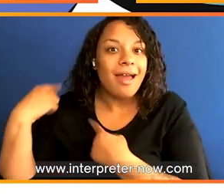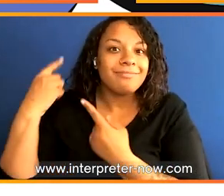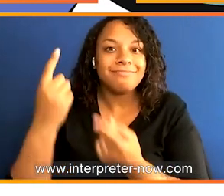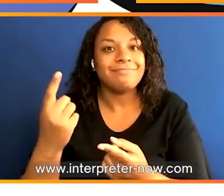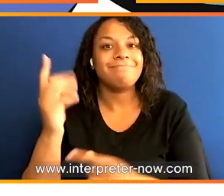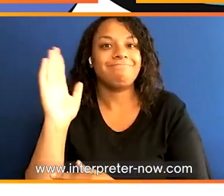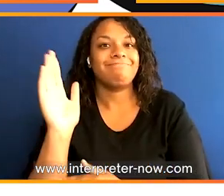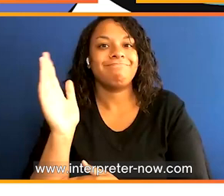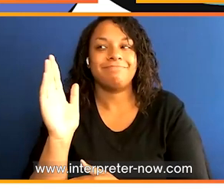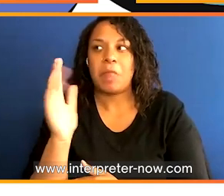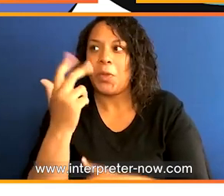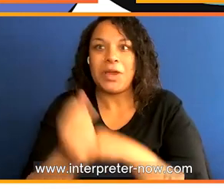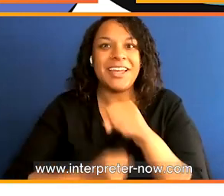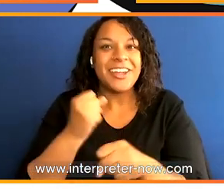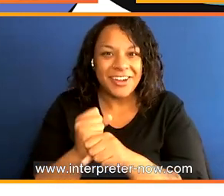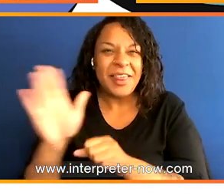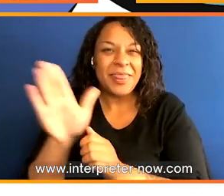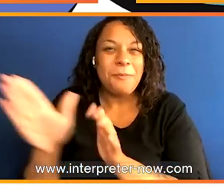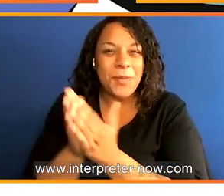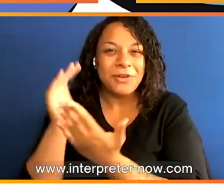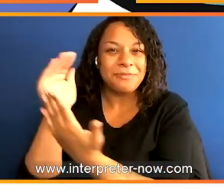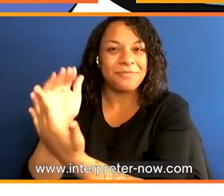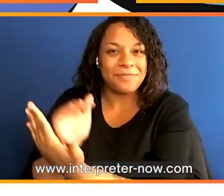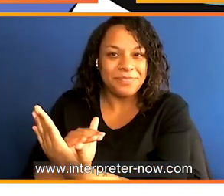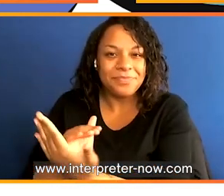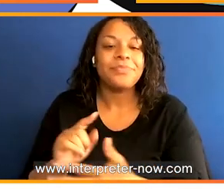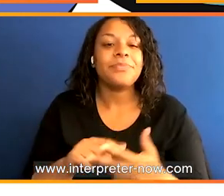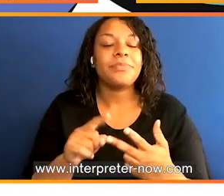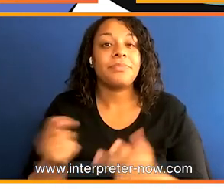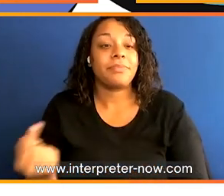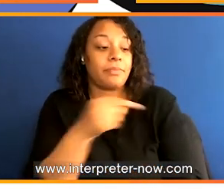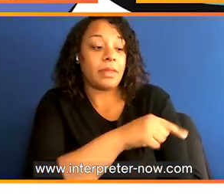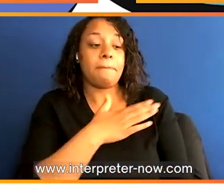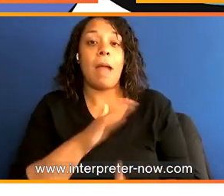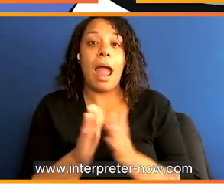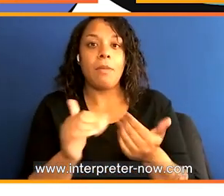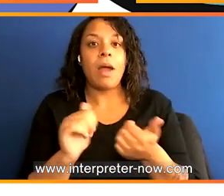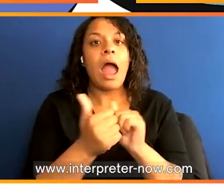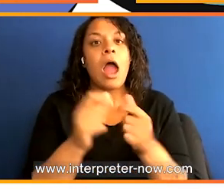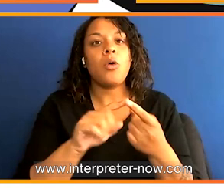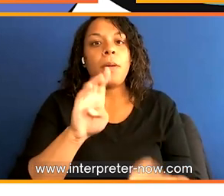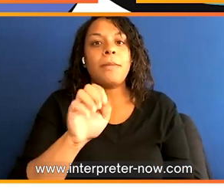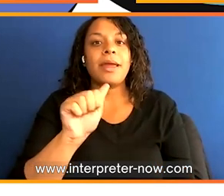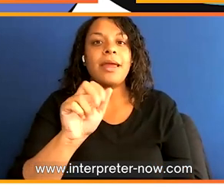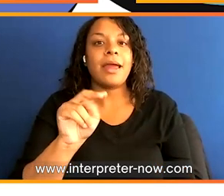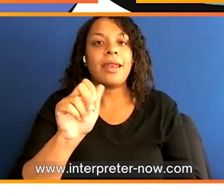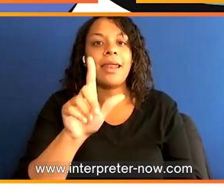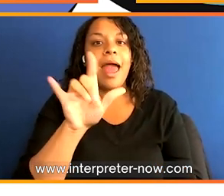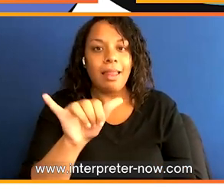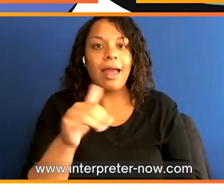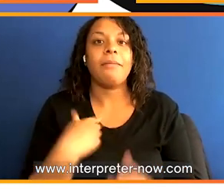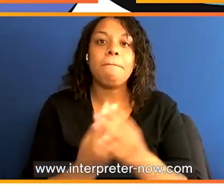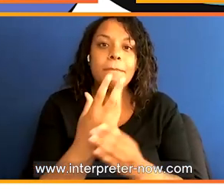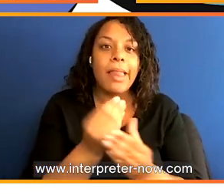last 3 years. And on the other side, my book, How to Be an Ally, is surrounded by some